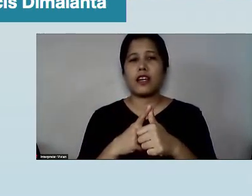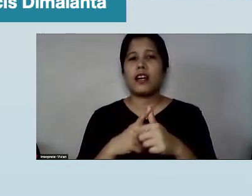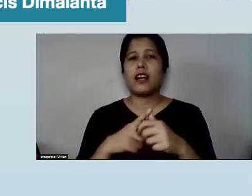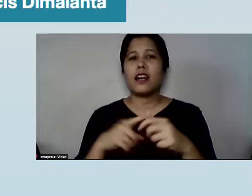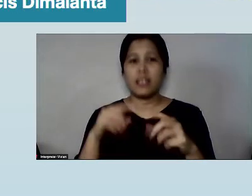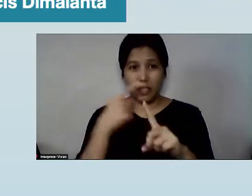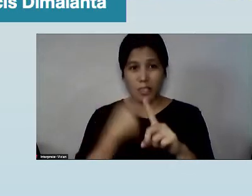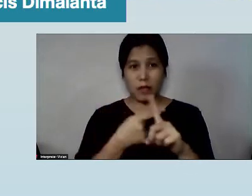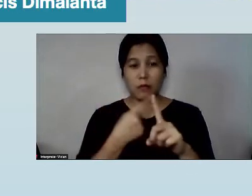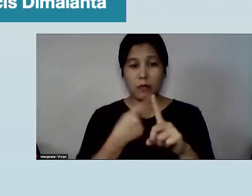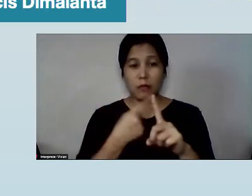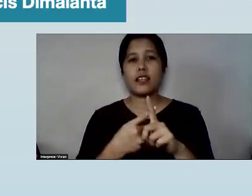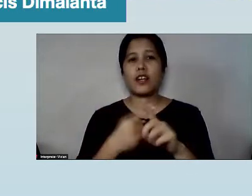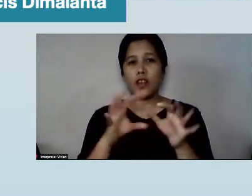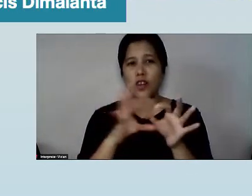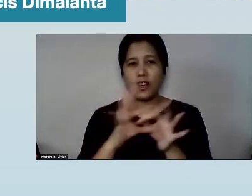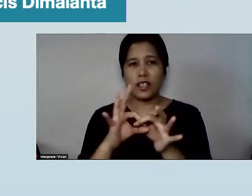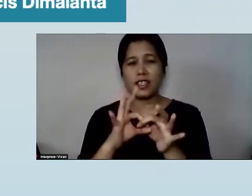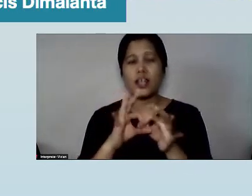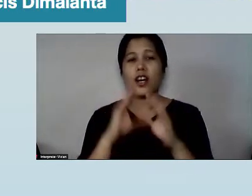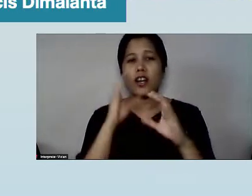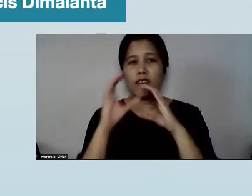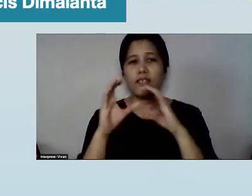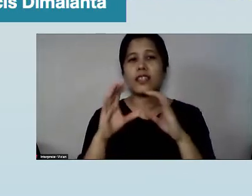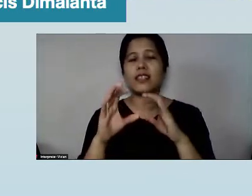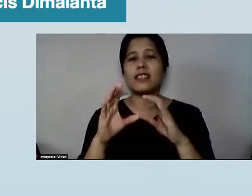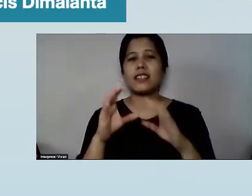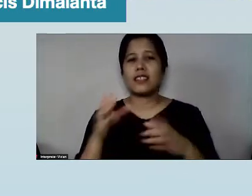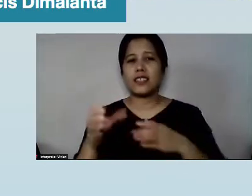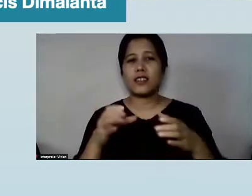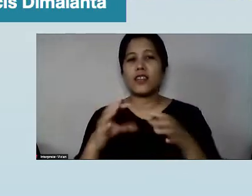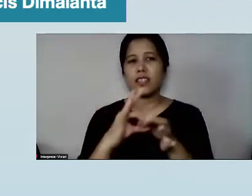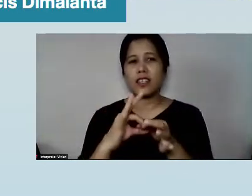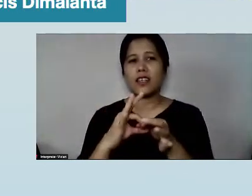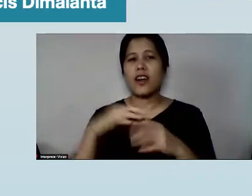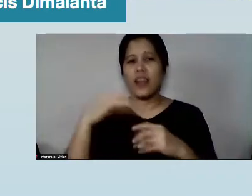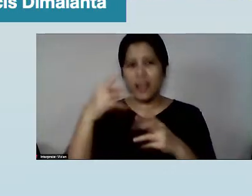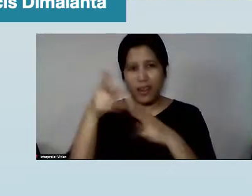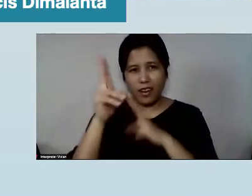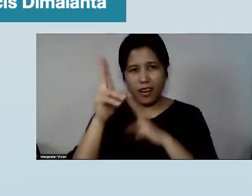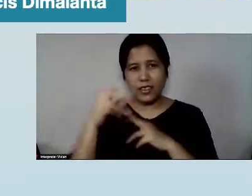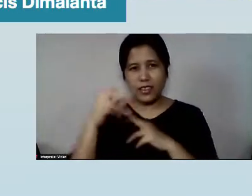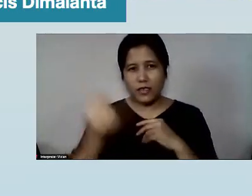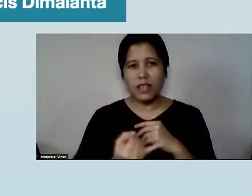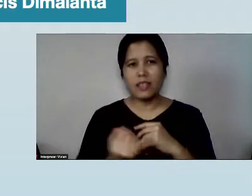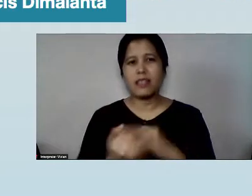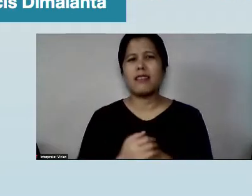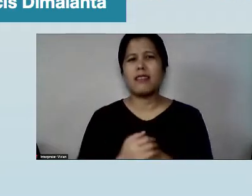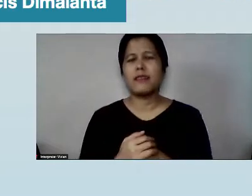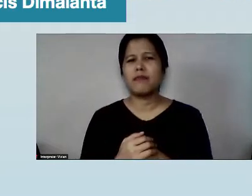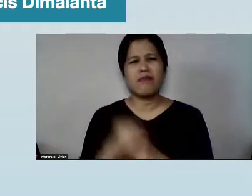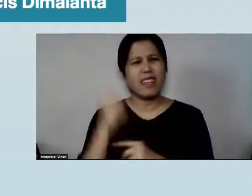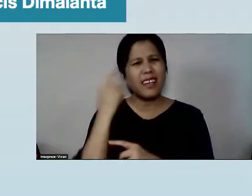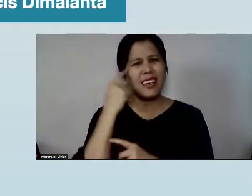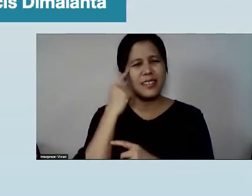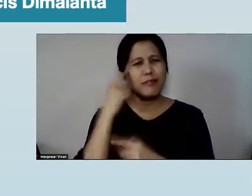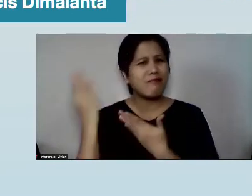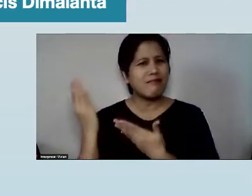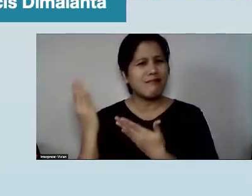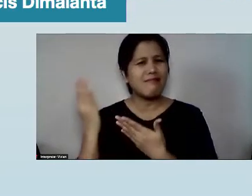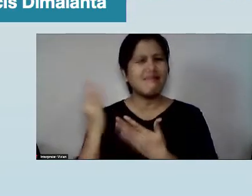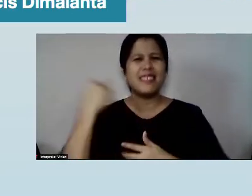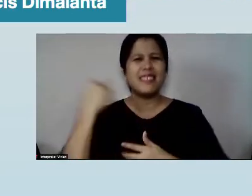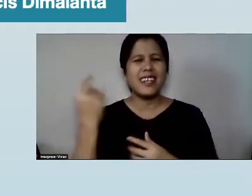Converse, Control, Connect. And I am honored to have been invited. I think I'm invited every other year, on the even year, so